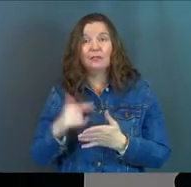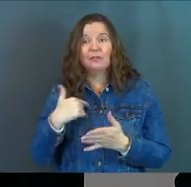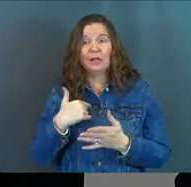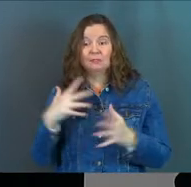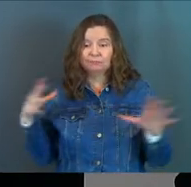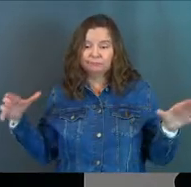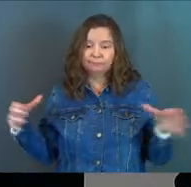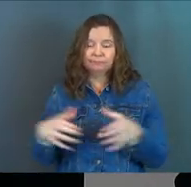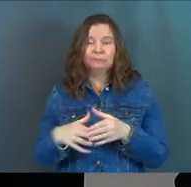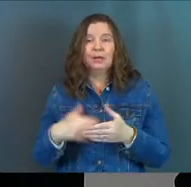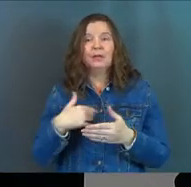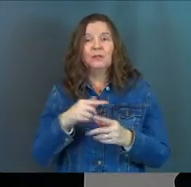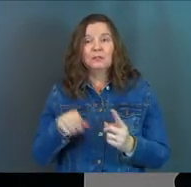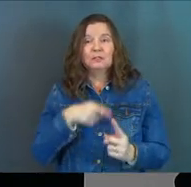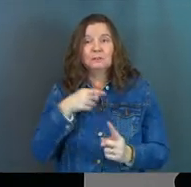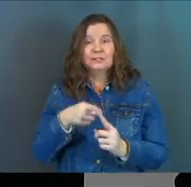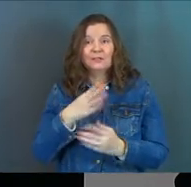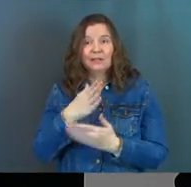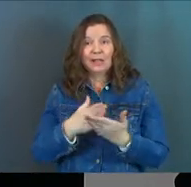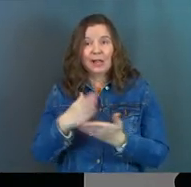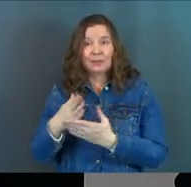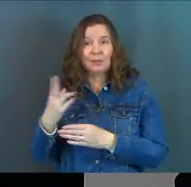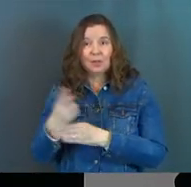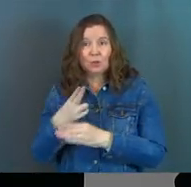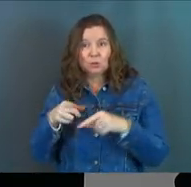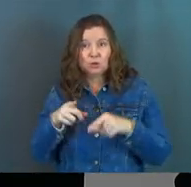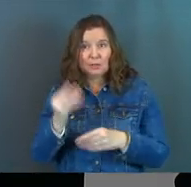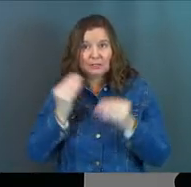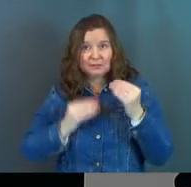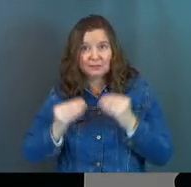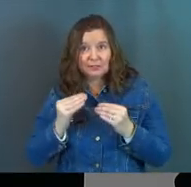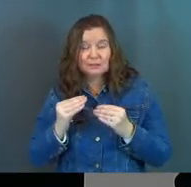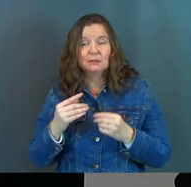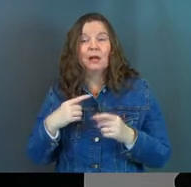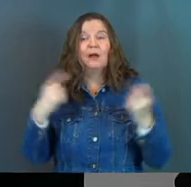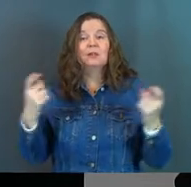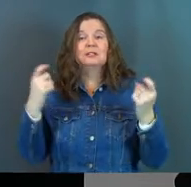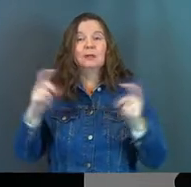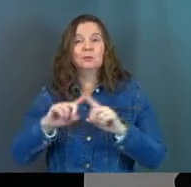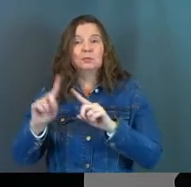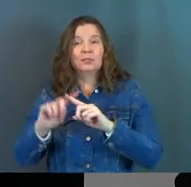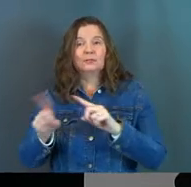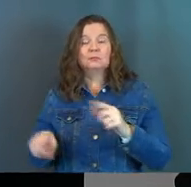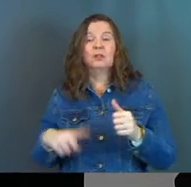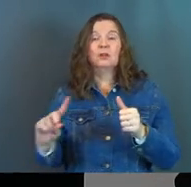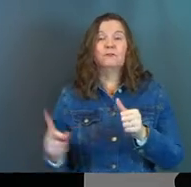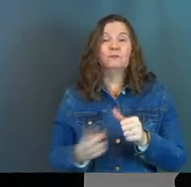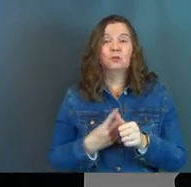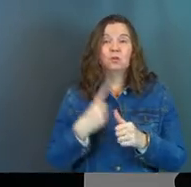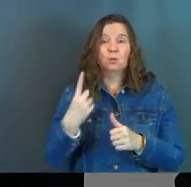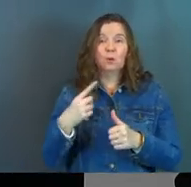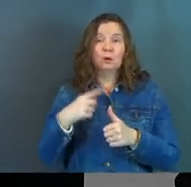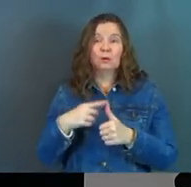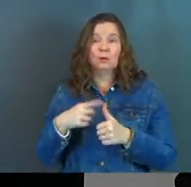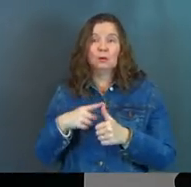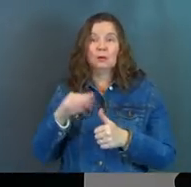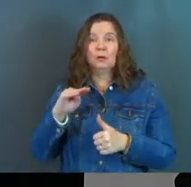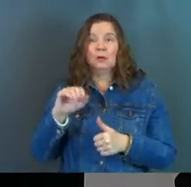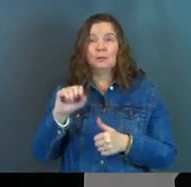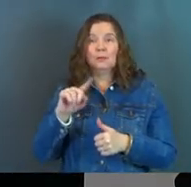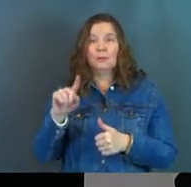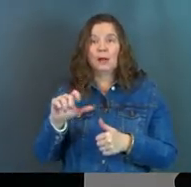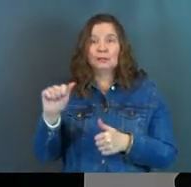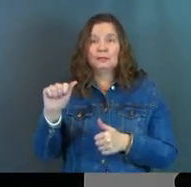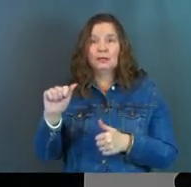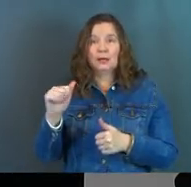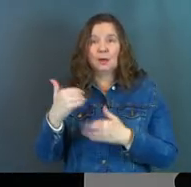they get together and there's some very specific elements in the Passover feast, and they celebrate those elements. And the very first one is the matzah bread.